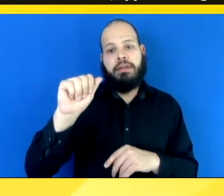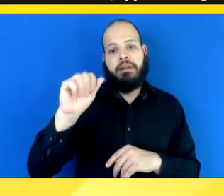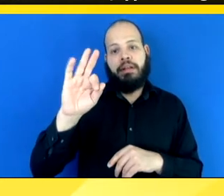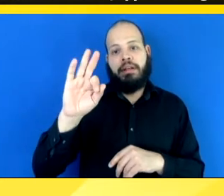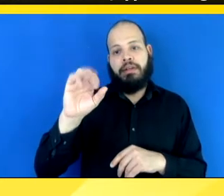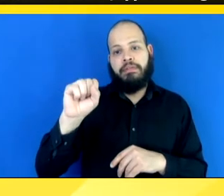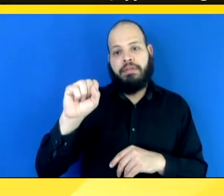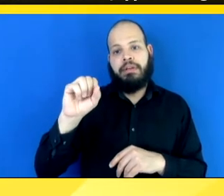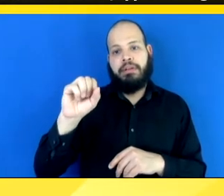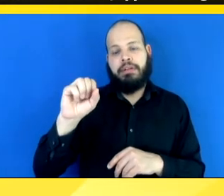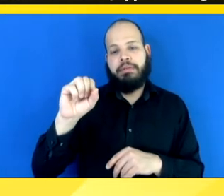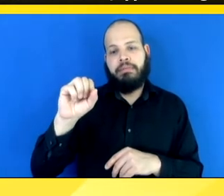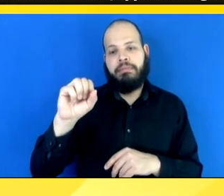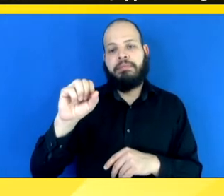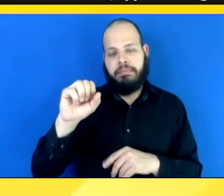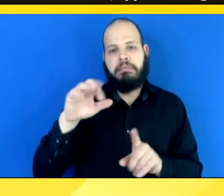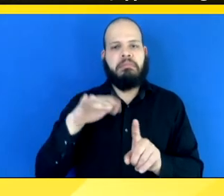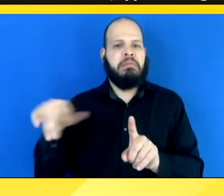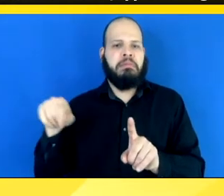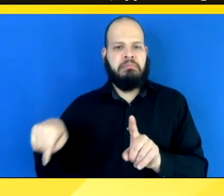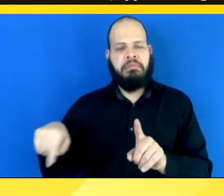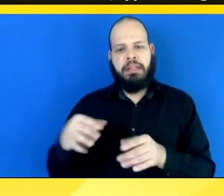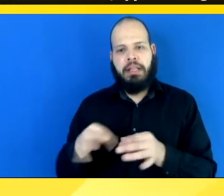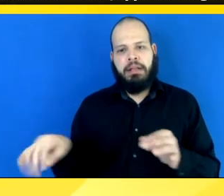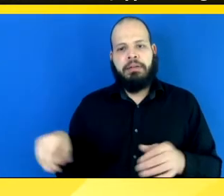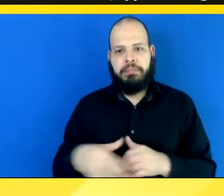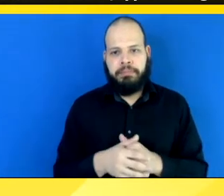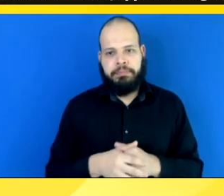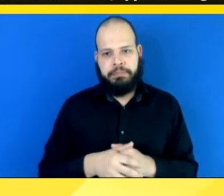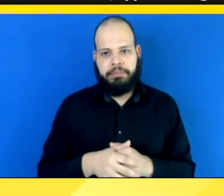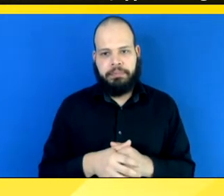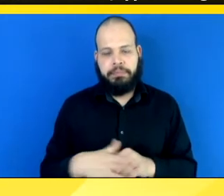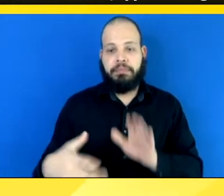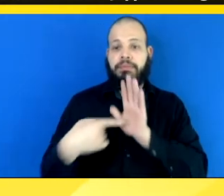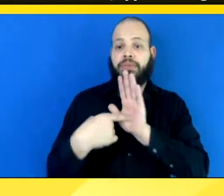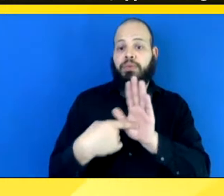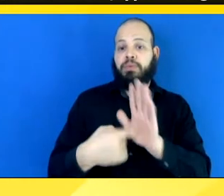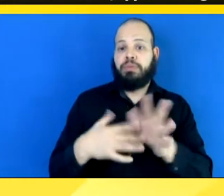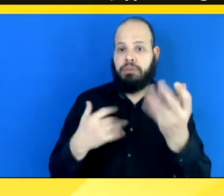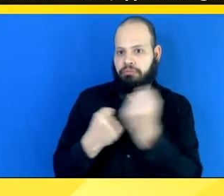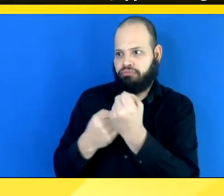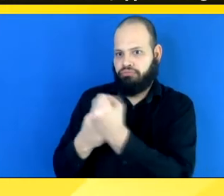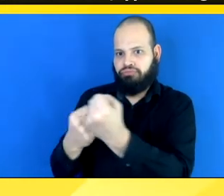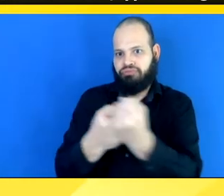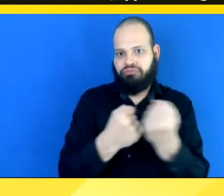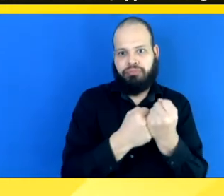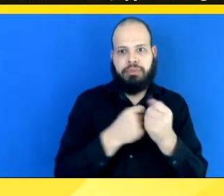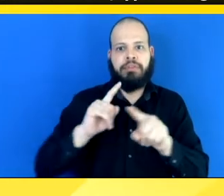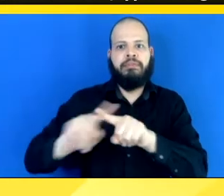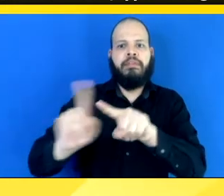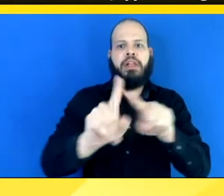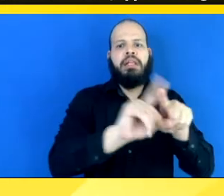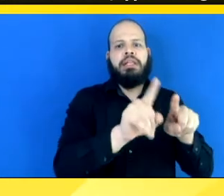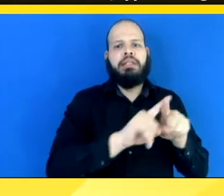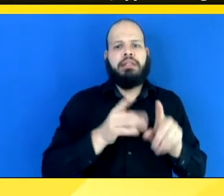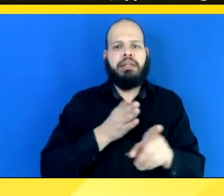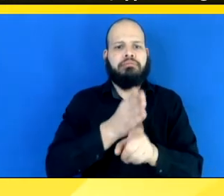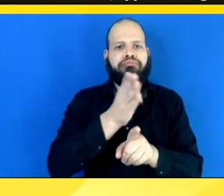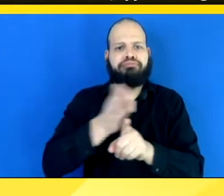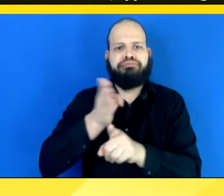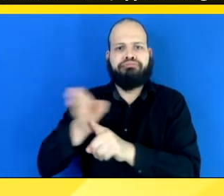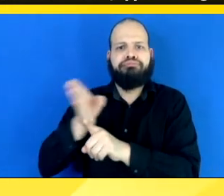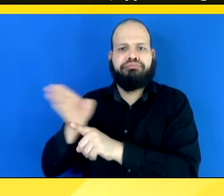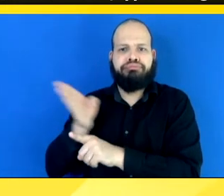forever for workers across all industries, and has supported his own workers as they have stood up and